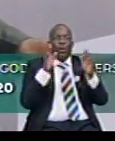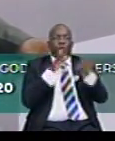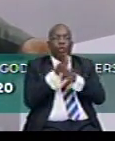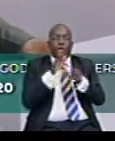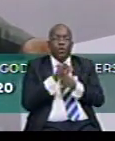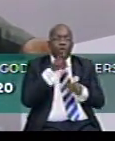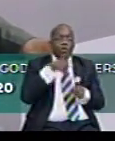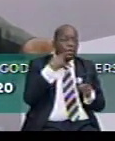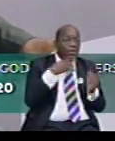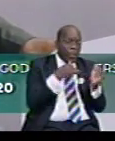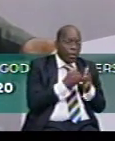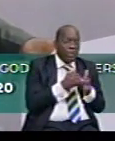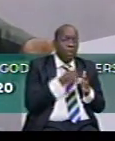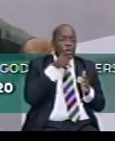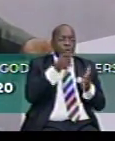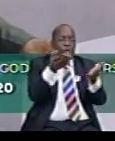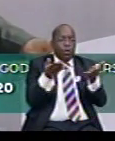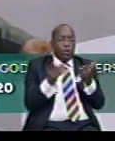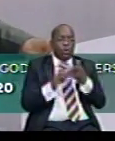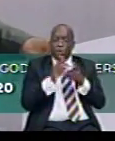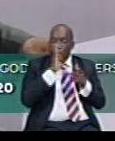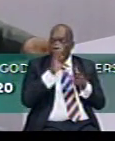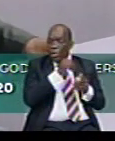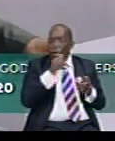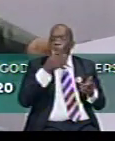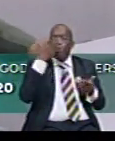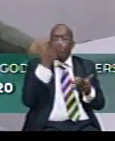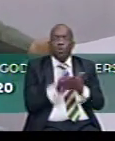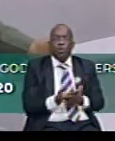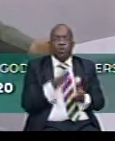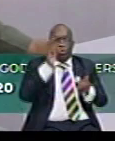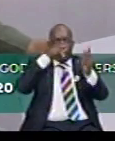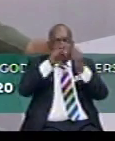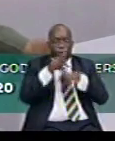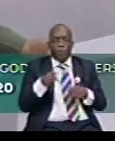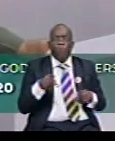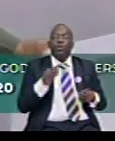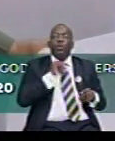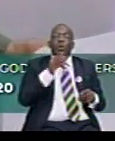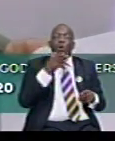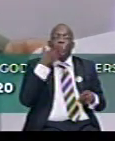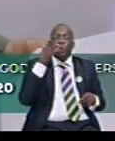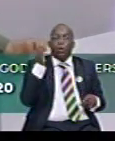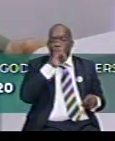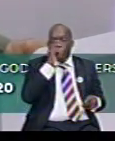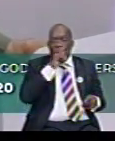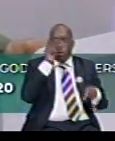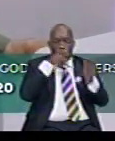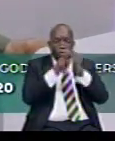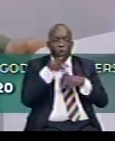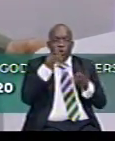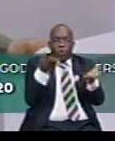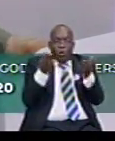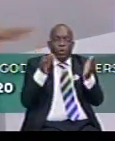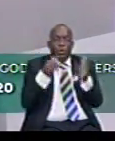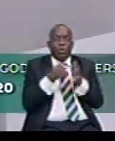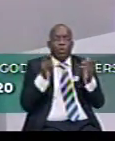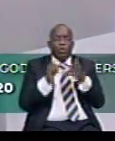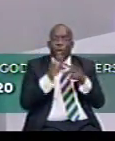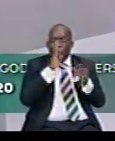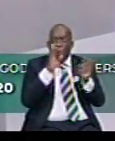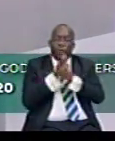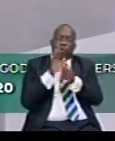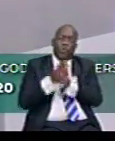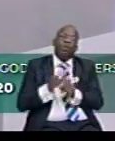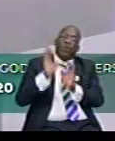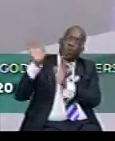you want to be a good prophet, not a false prophet. You want what you declared on me to be fulfilled. All right, you can